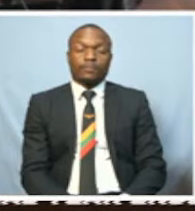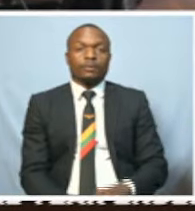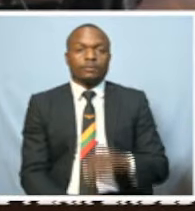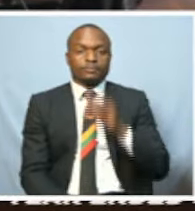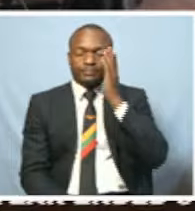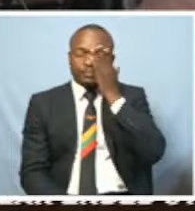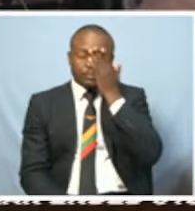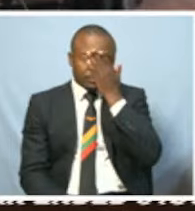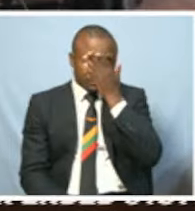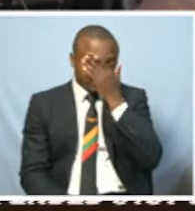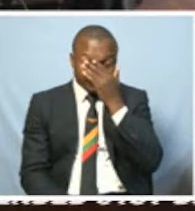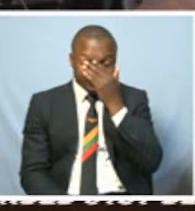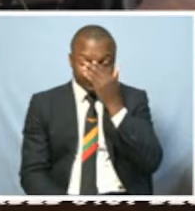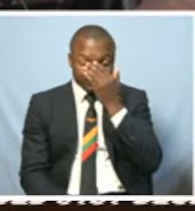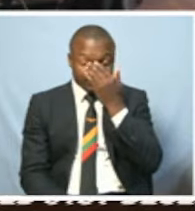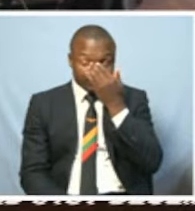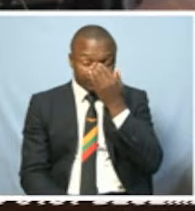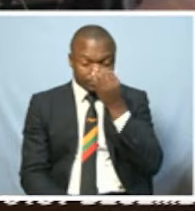Okay.